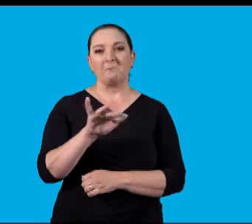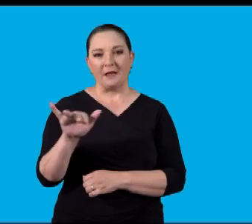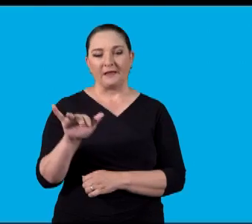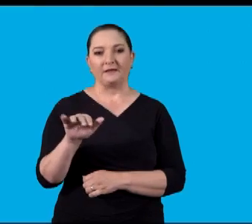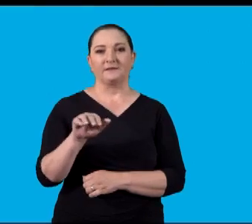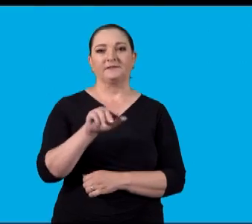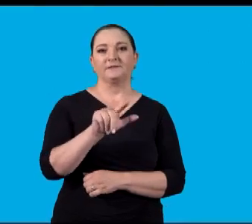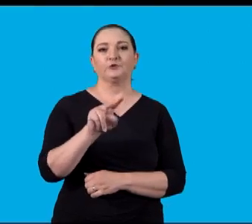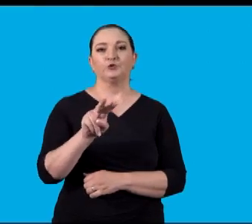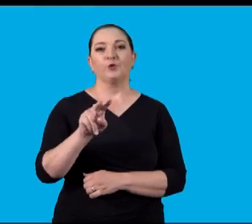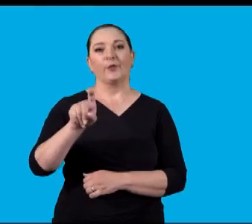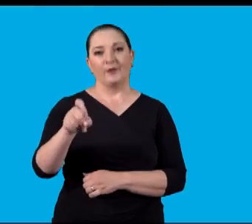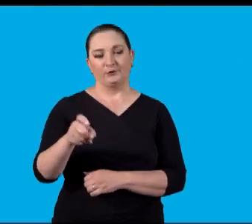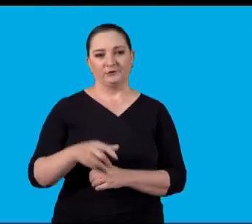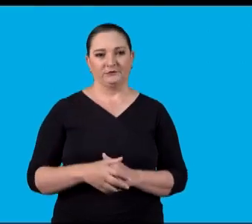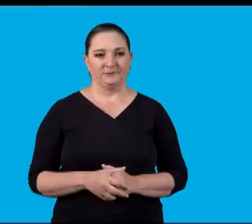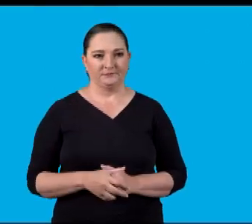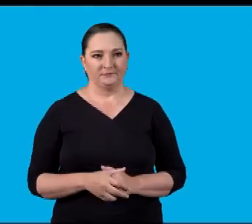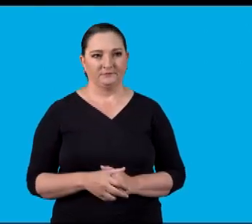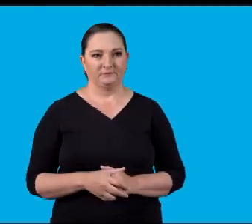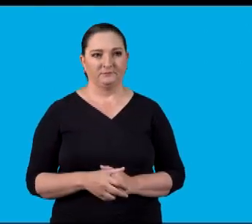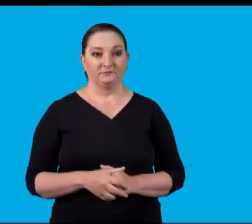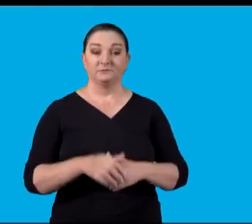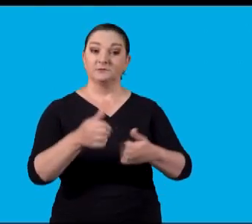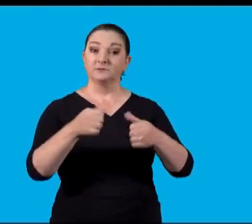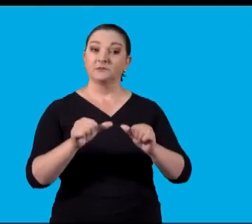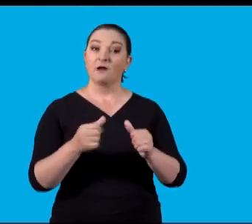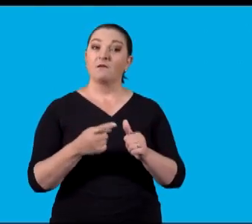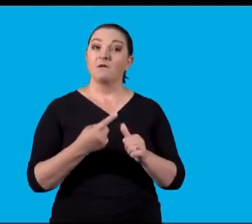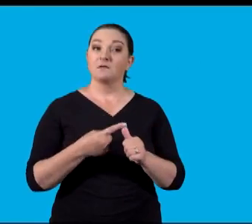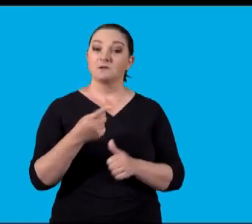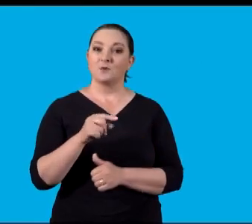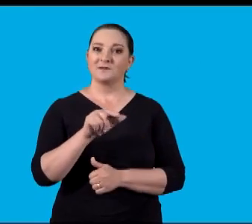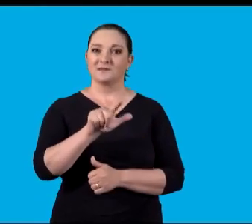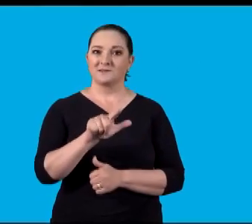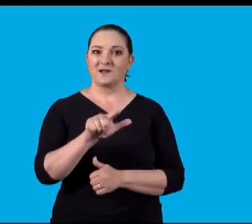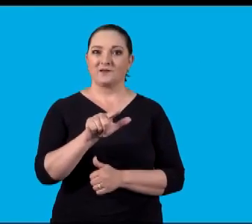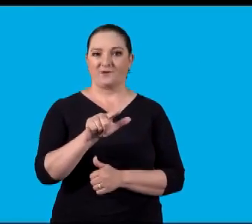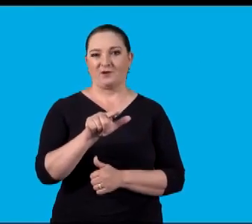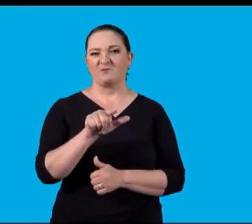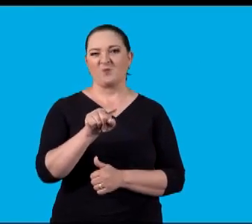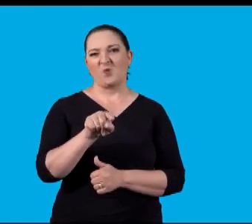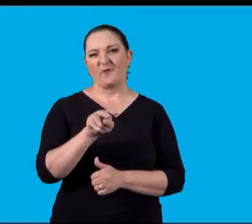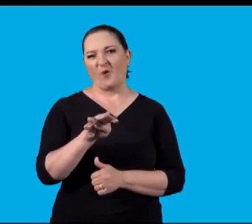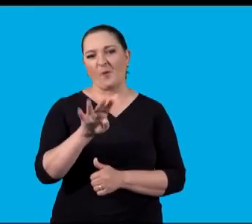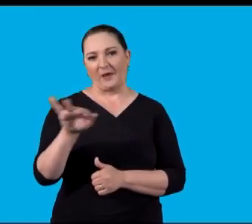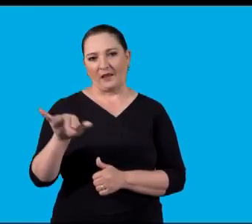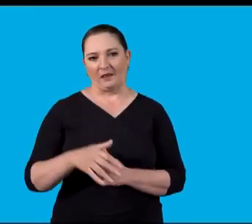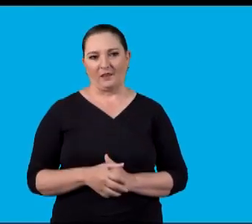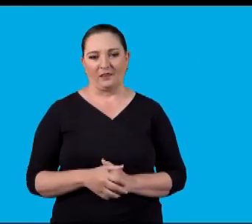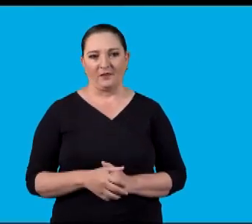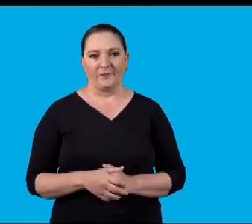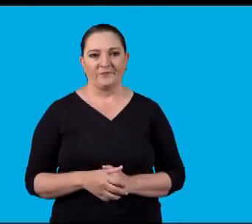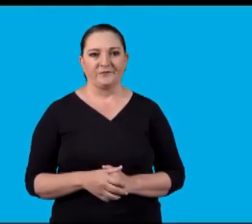2,072,000 because that is what I was given there. And then I end up with 7.4 million. So that means my